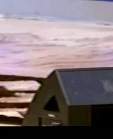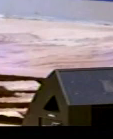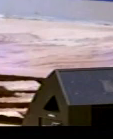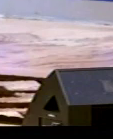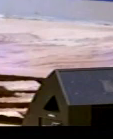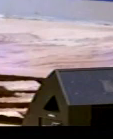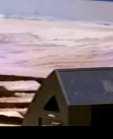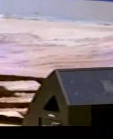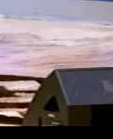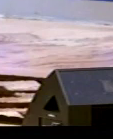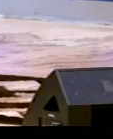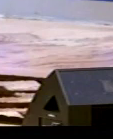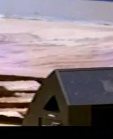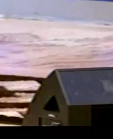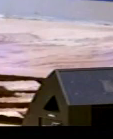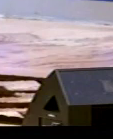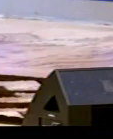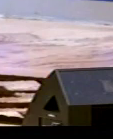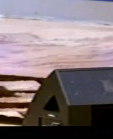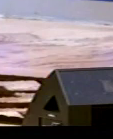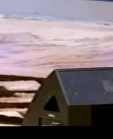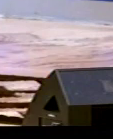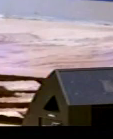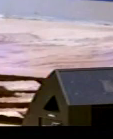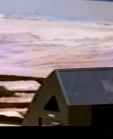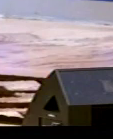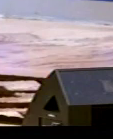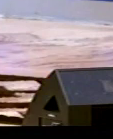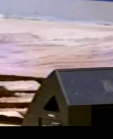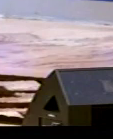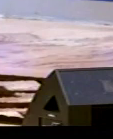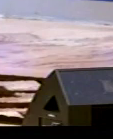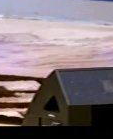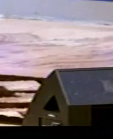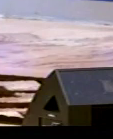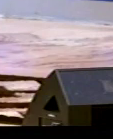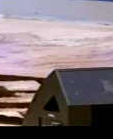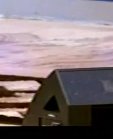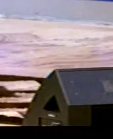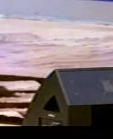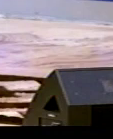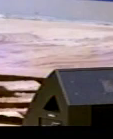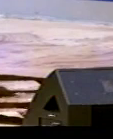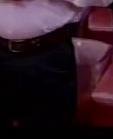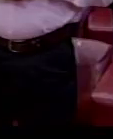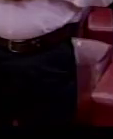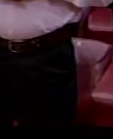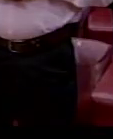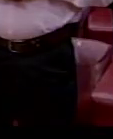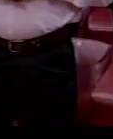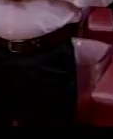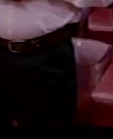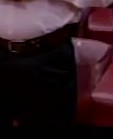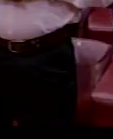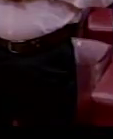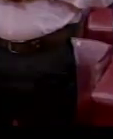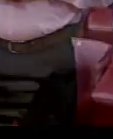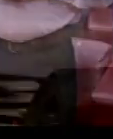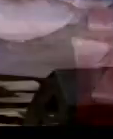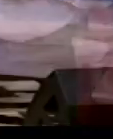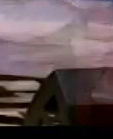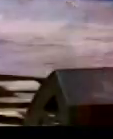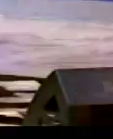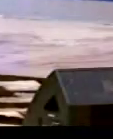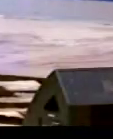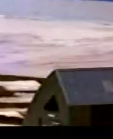of what we read, what we learn, what we study in the Word, in Jesus' name. The world